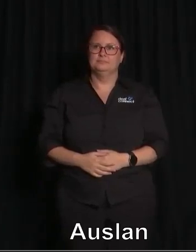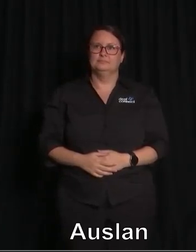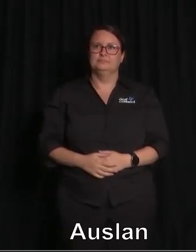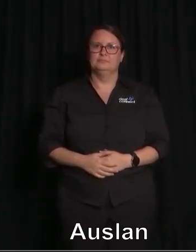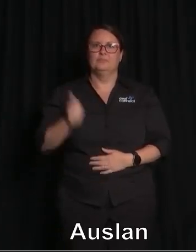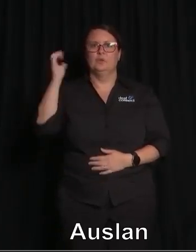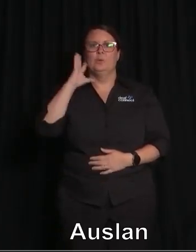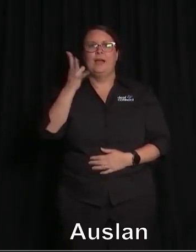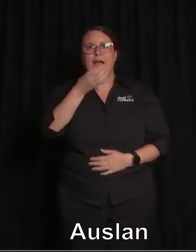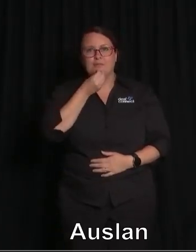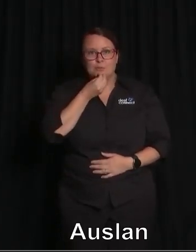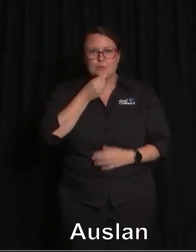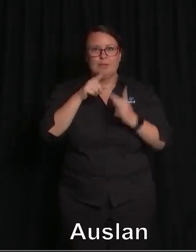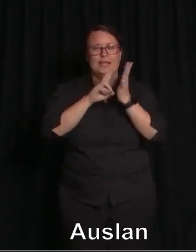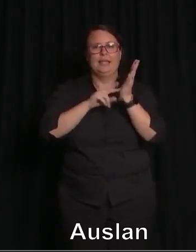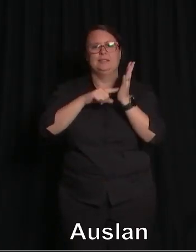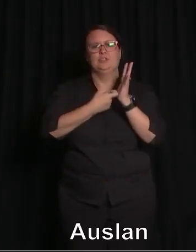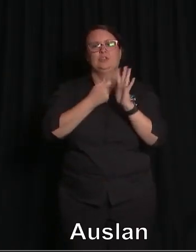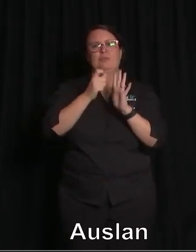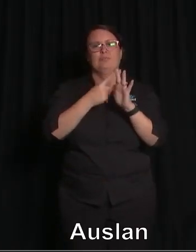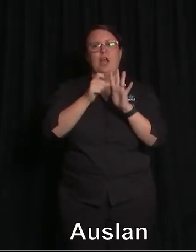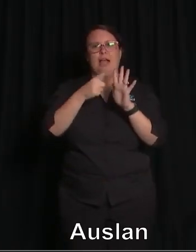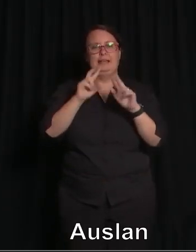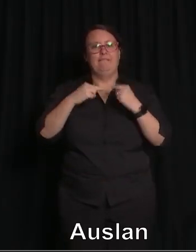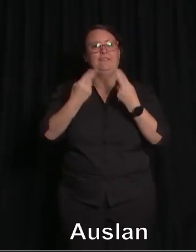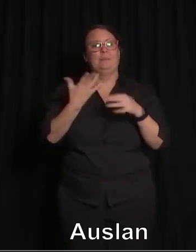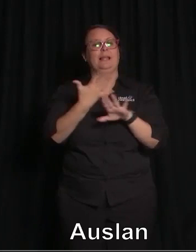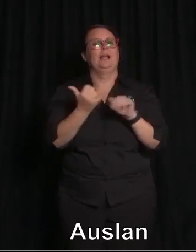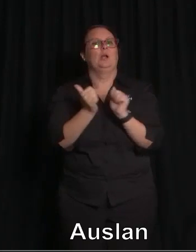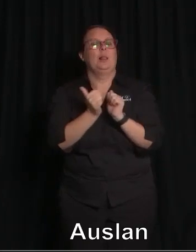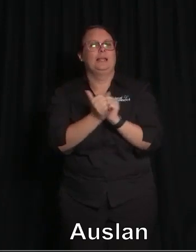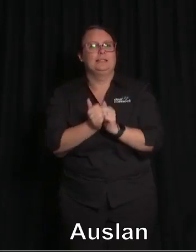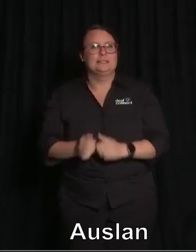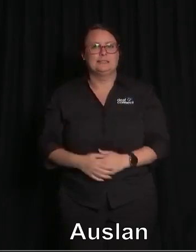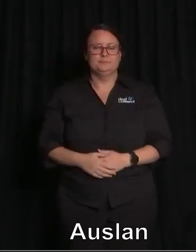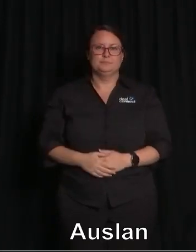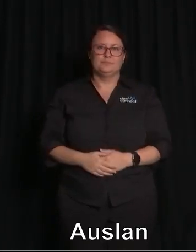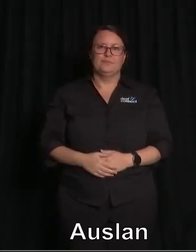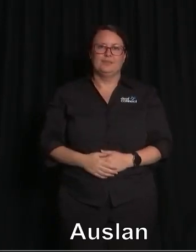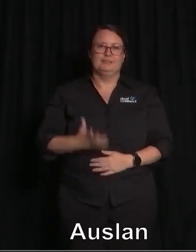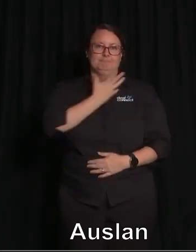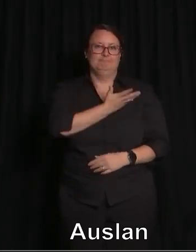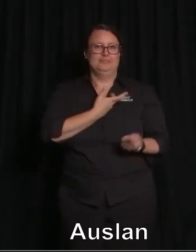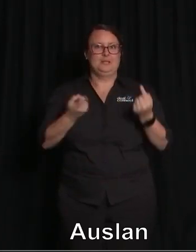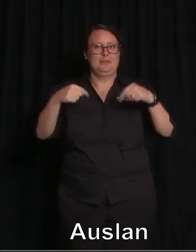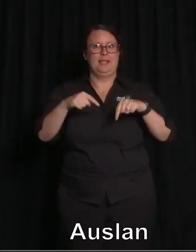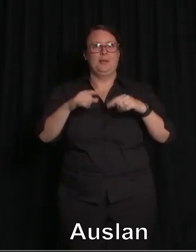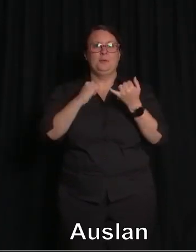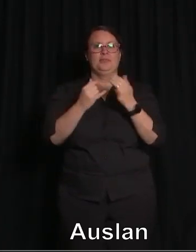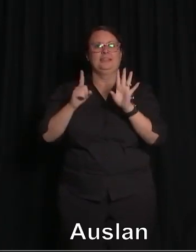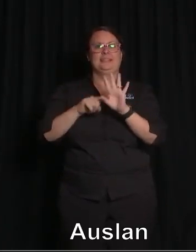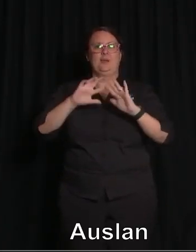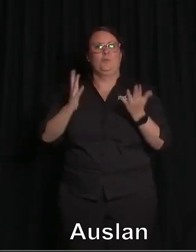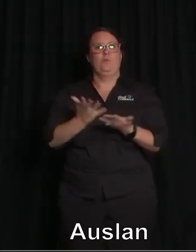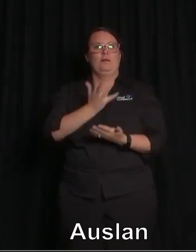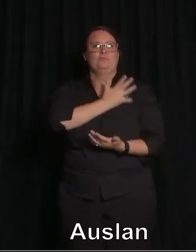Good afternoon to our InterPride family and colleagues. It's such an honor to be here with everyone today, especially with the Sydney WorldPride team, who